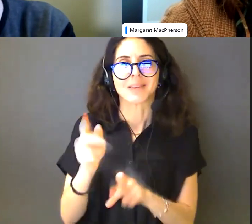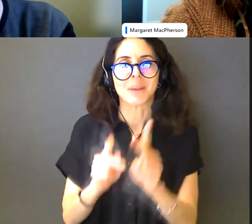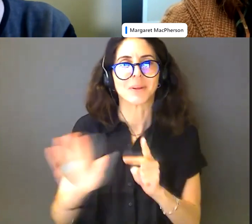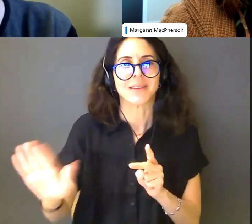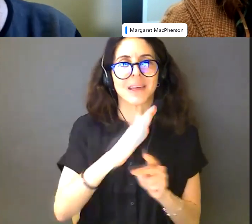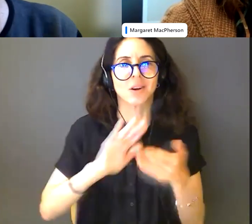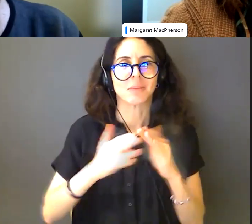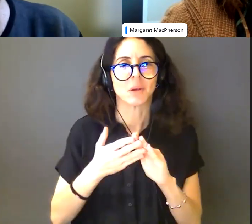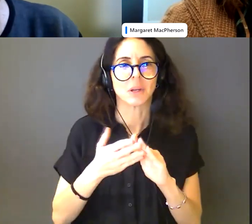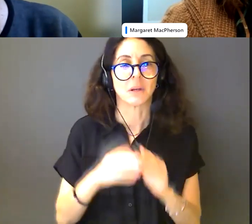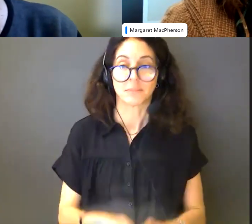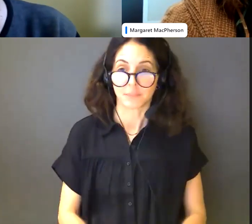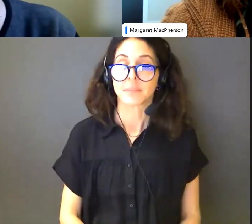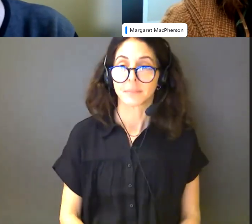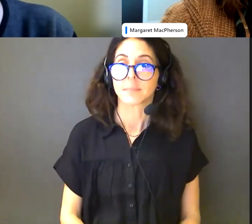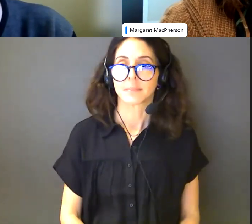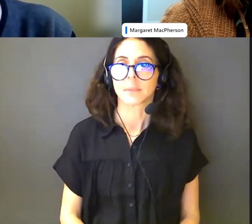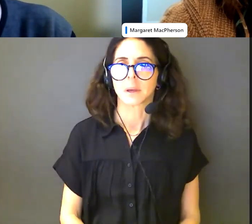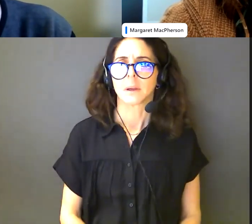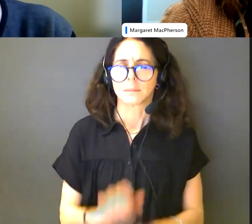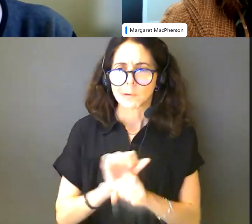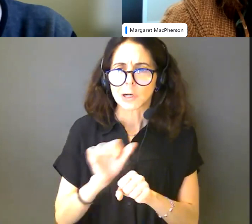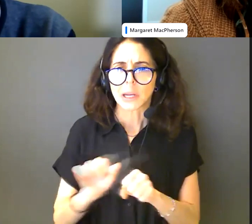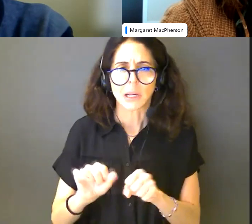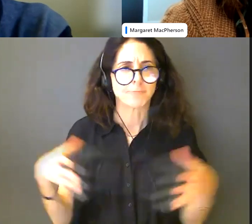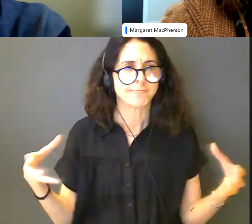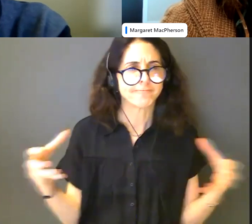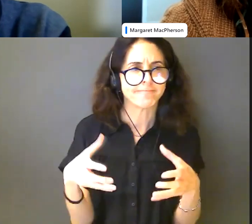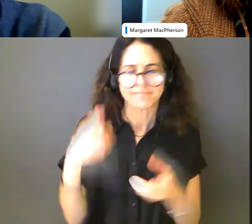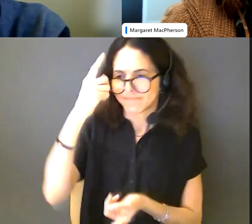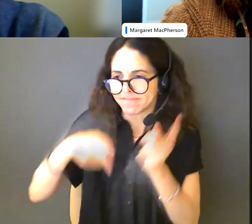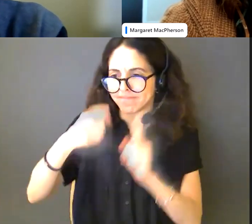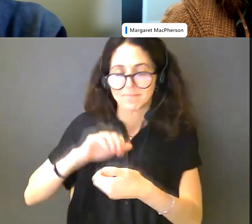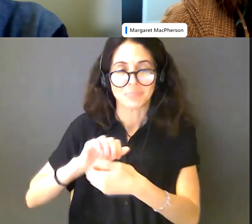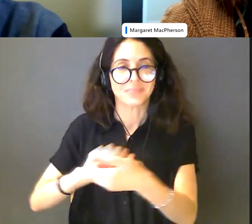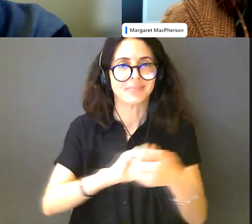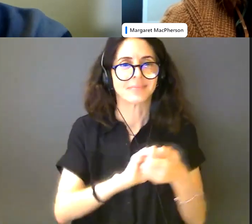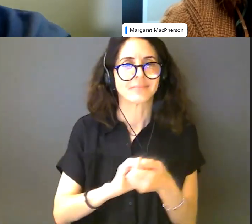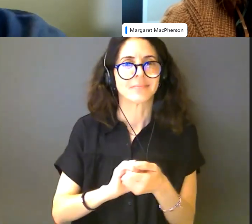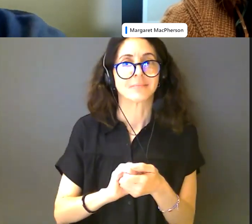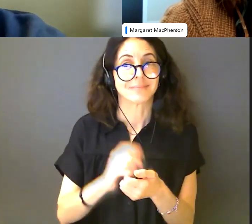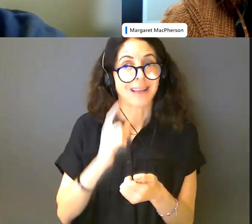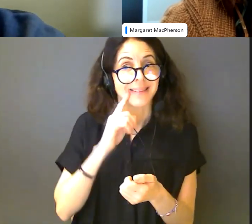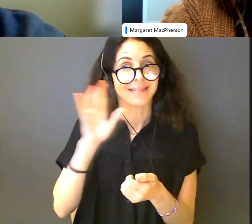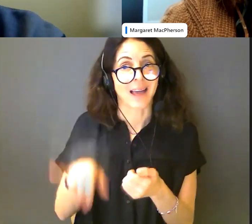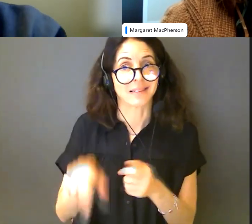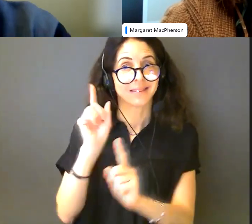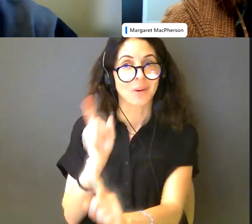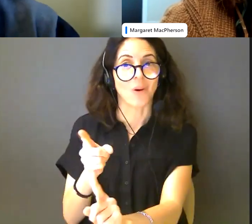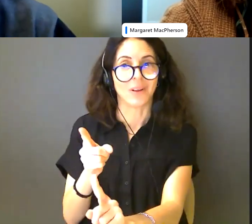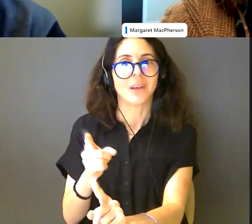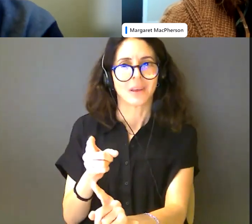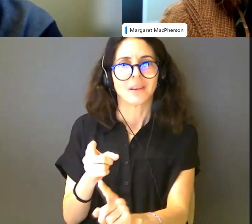the coordination, putting our efforts together, working together, I think is the picture that you're sharing that's